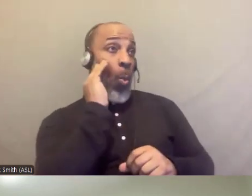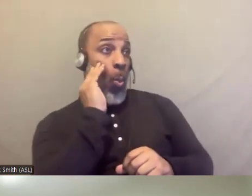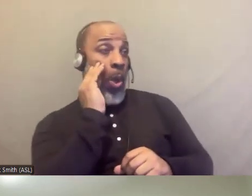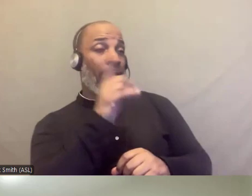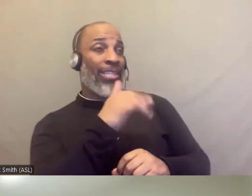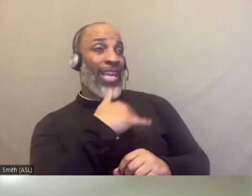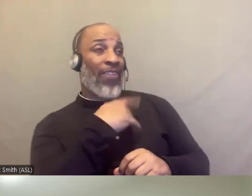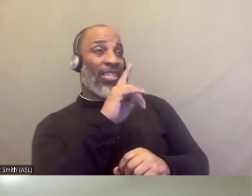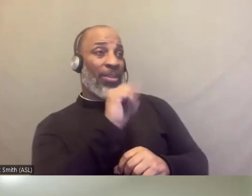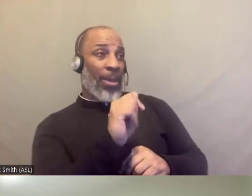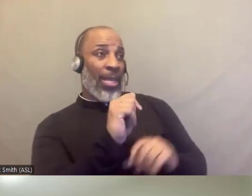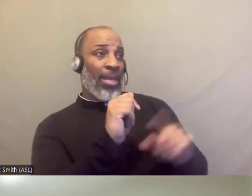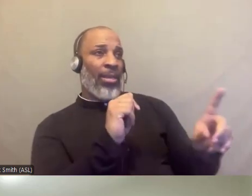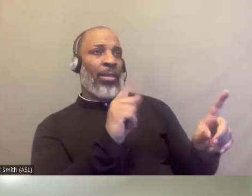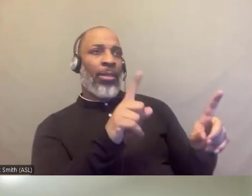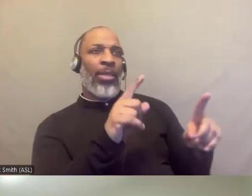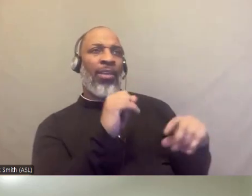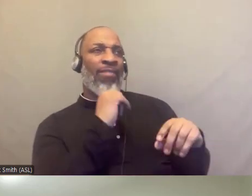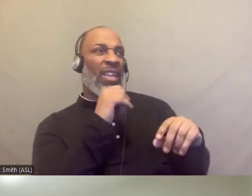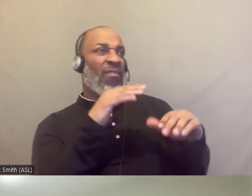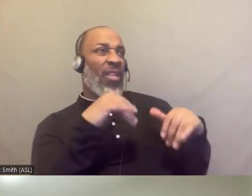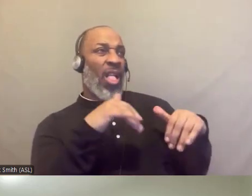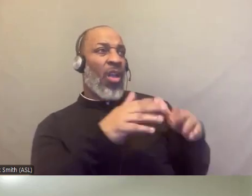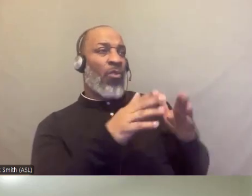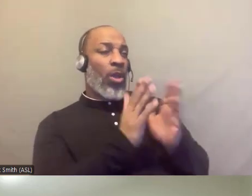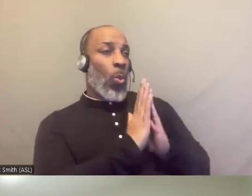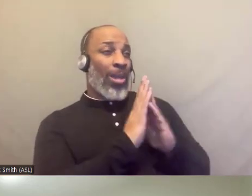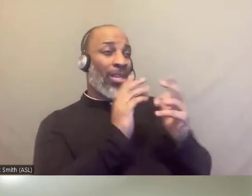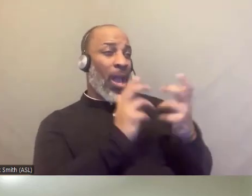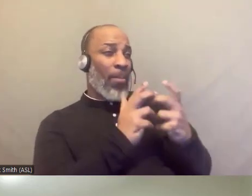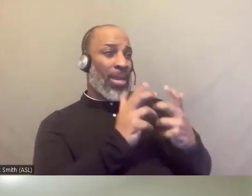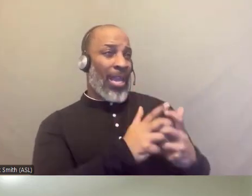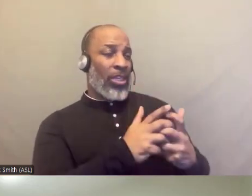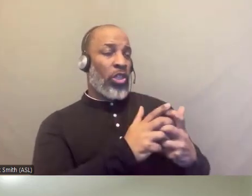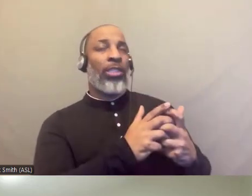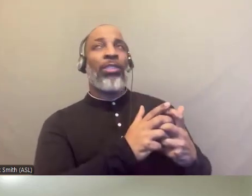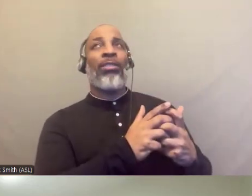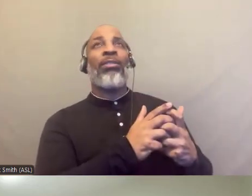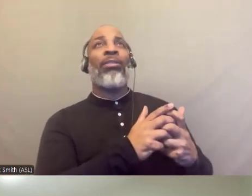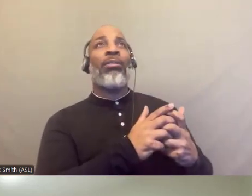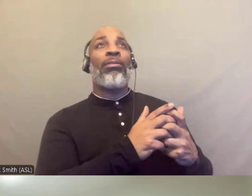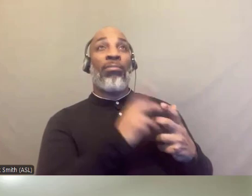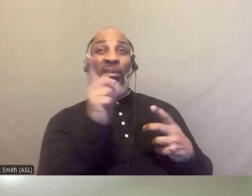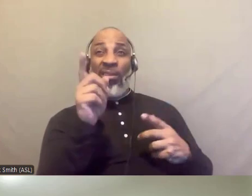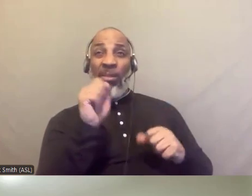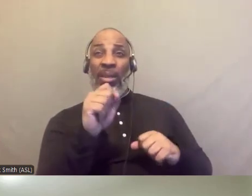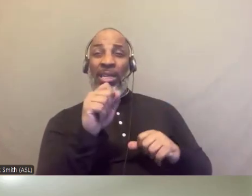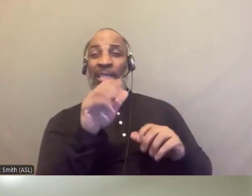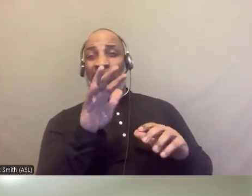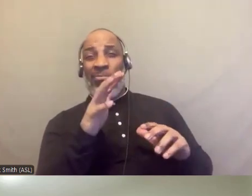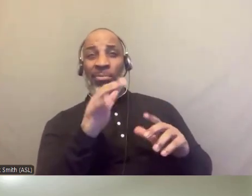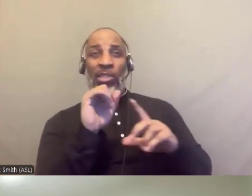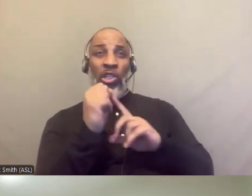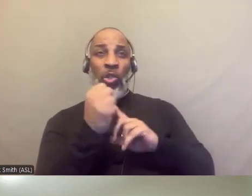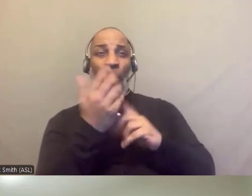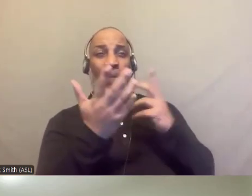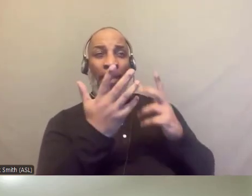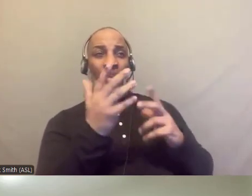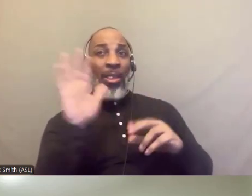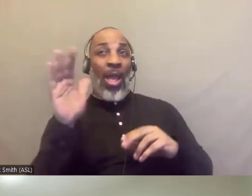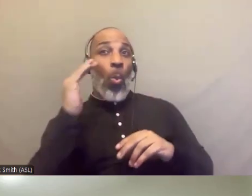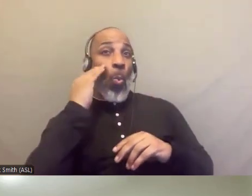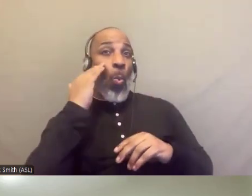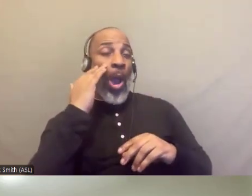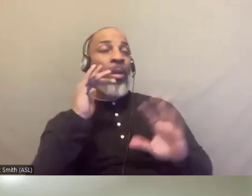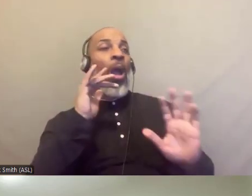had a disability, even if she hasn't yet requested an accommodation, could there be a circumstance under which that awareness might heighten